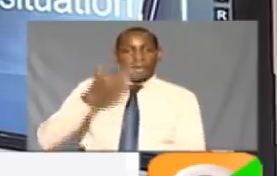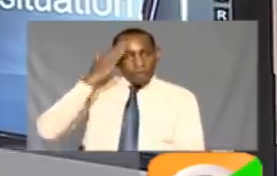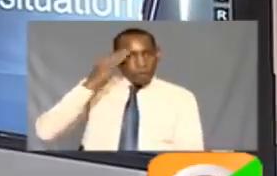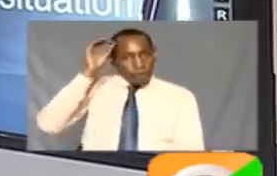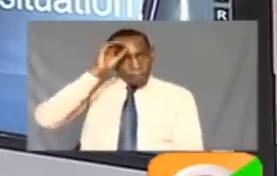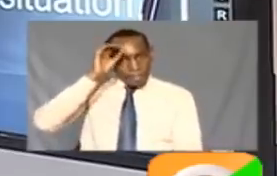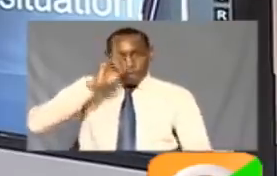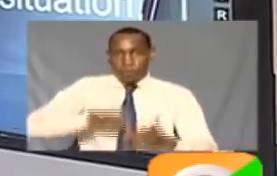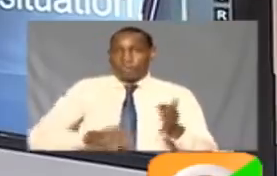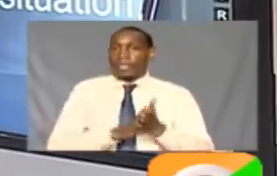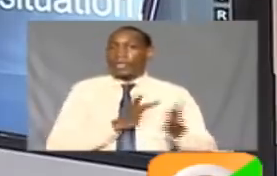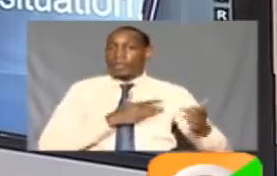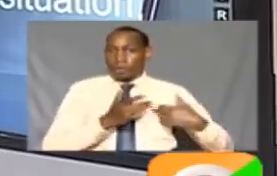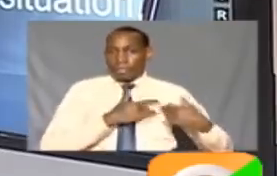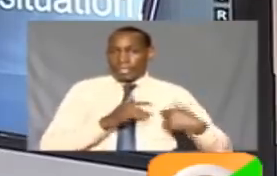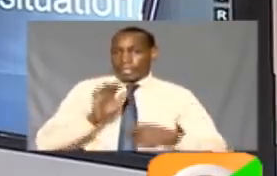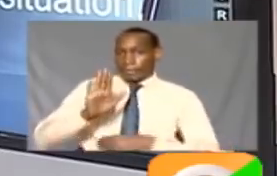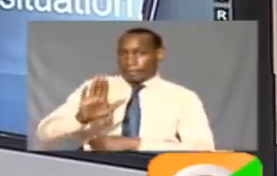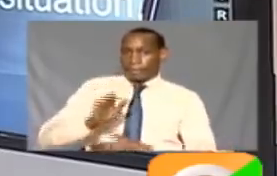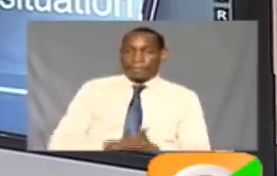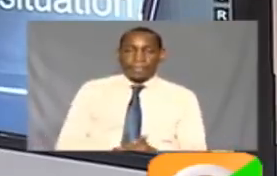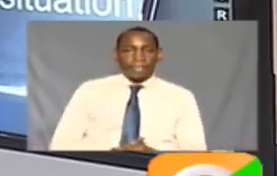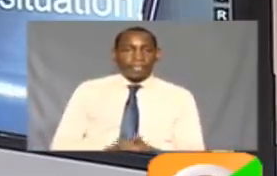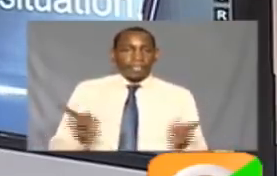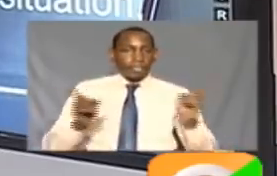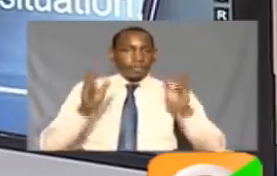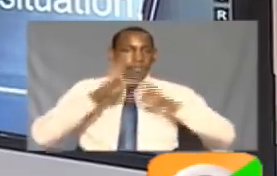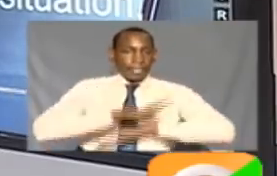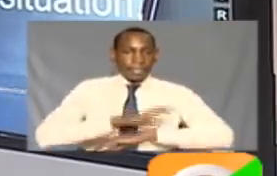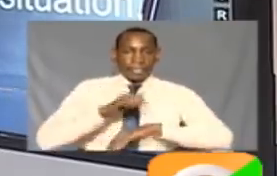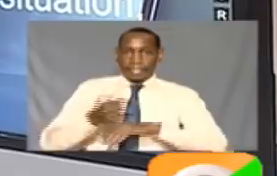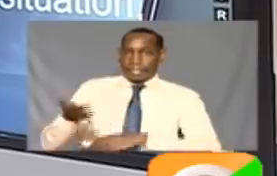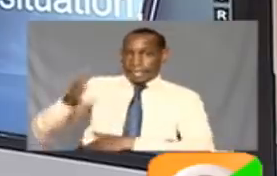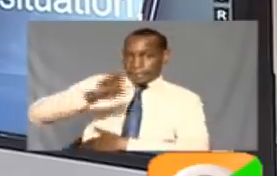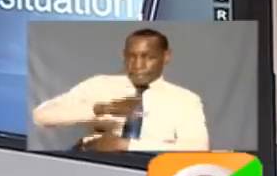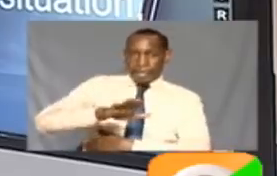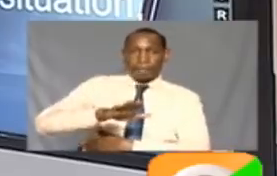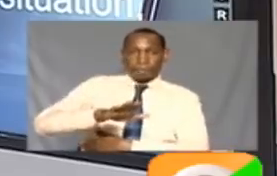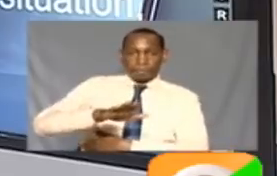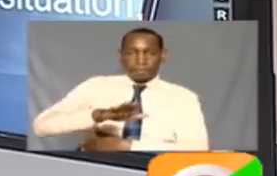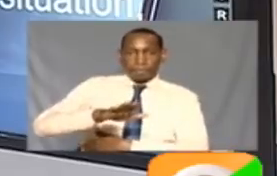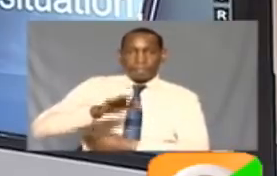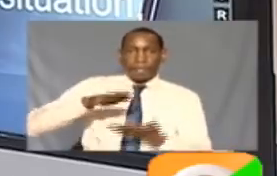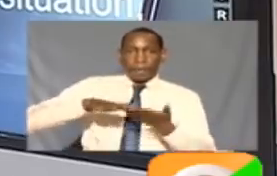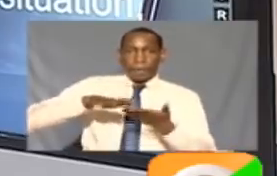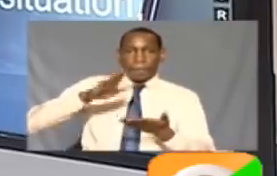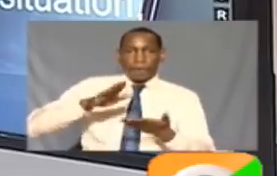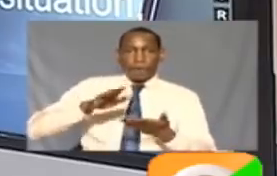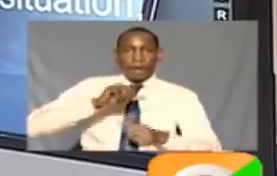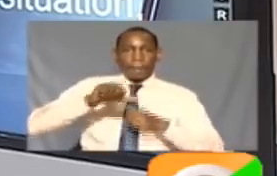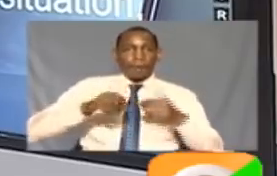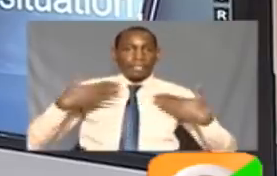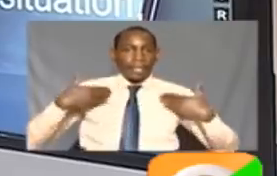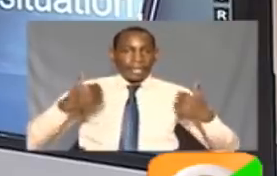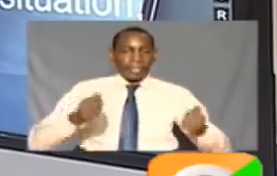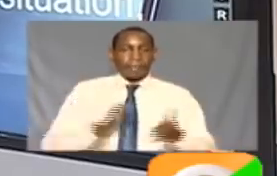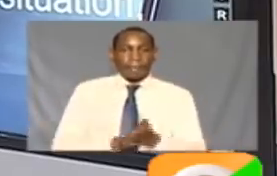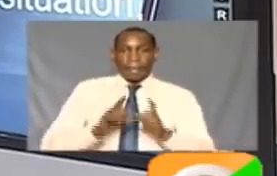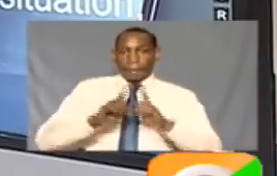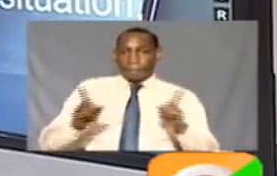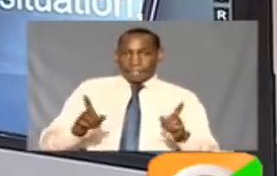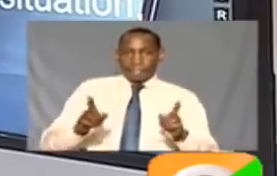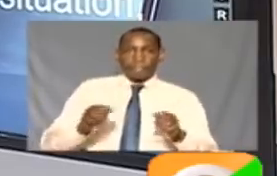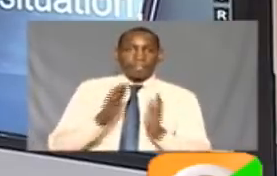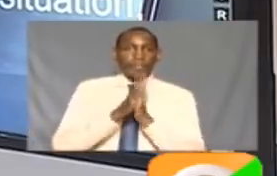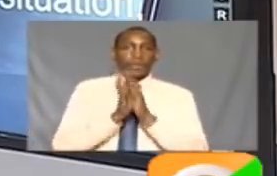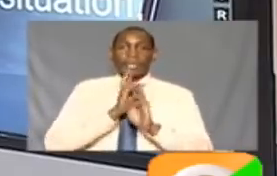your thoughts are regarding this. Let's take a break, because when we return, more on health. This